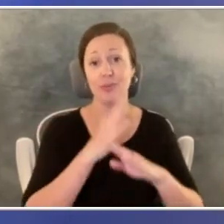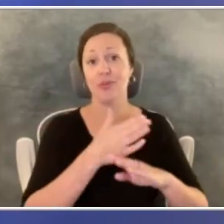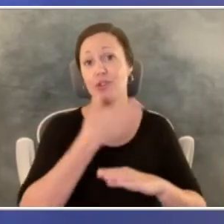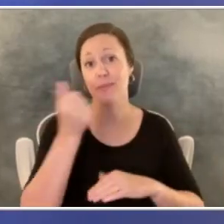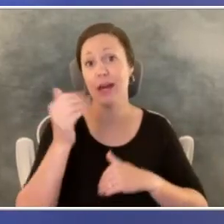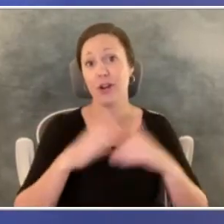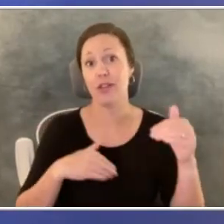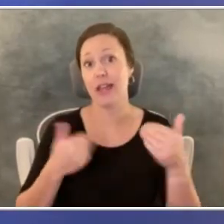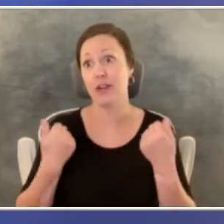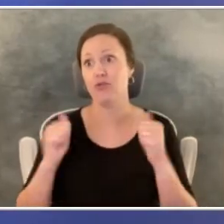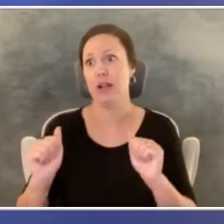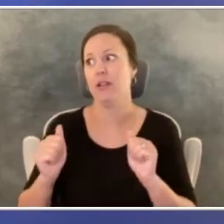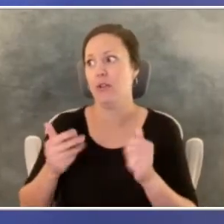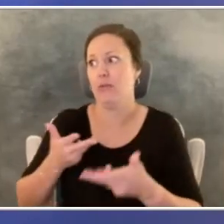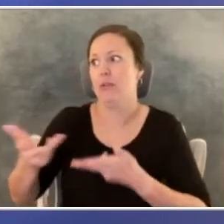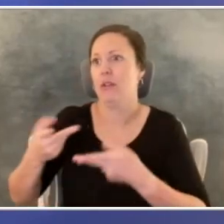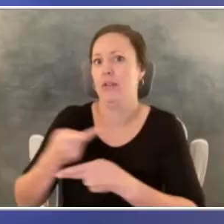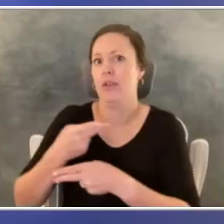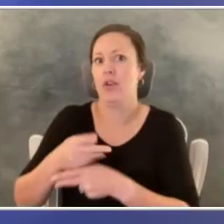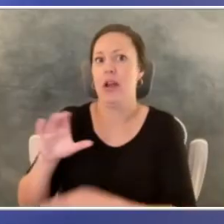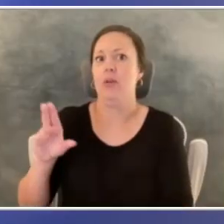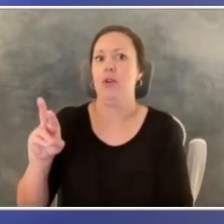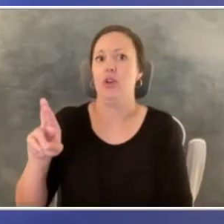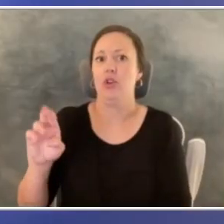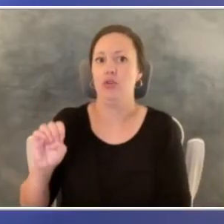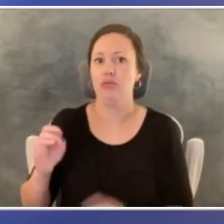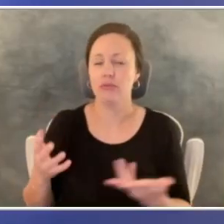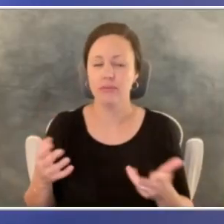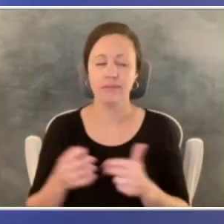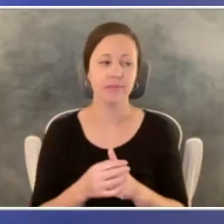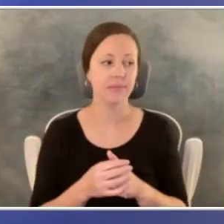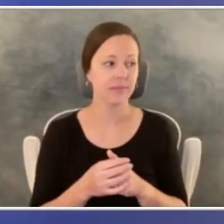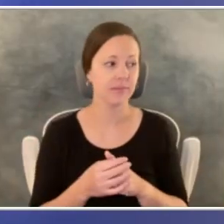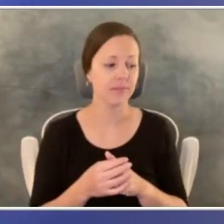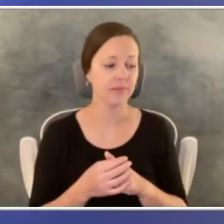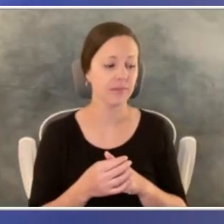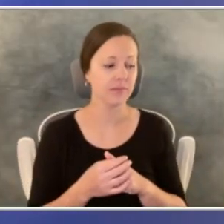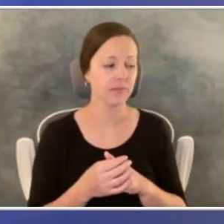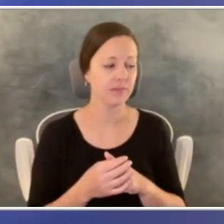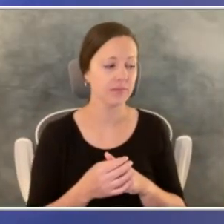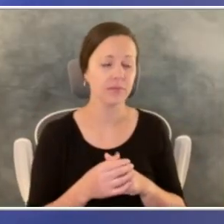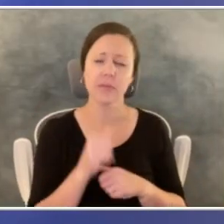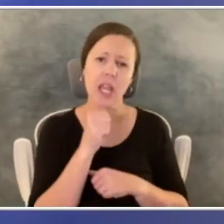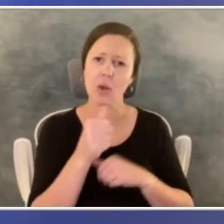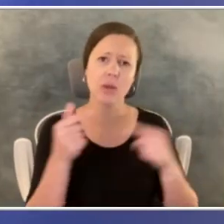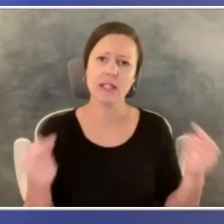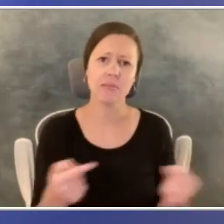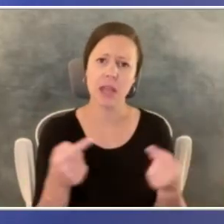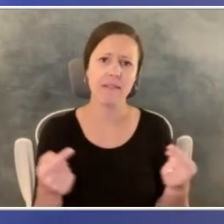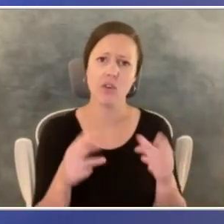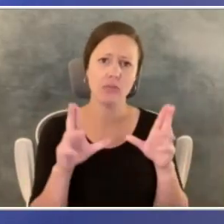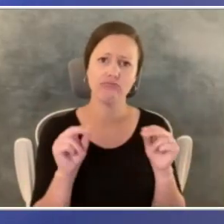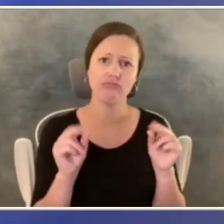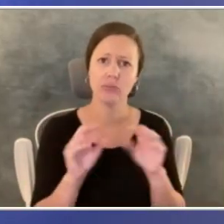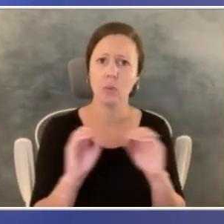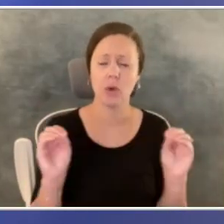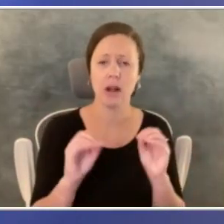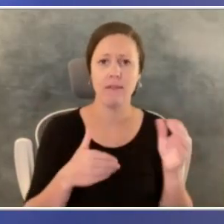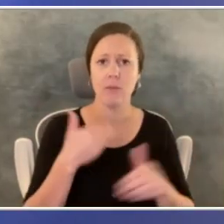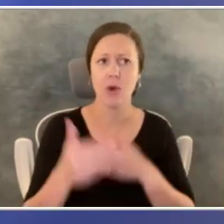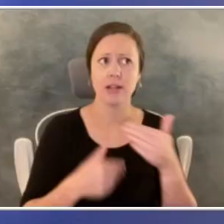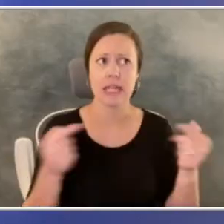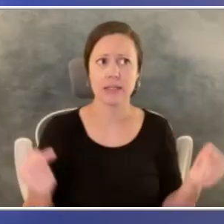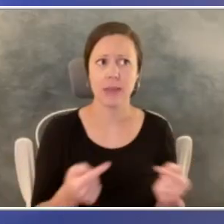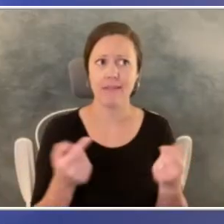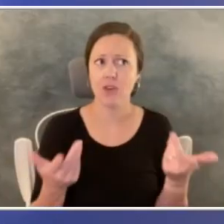a cure. But it wasn't painful, any of the process, and it wasn't